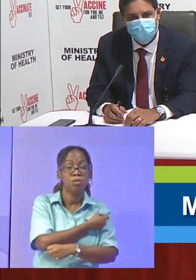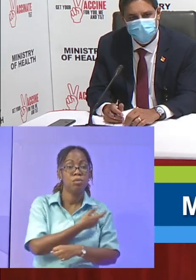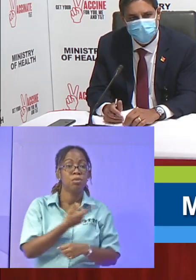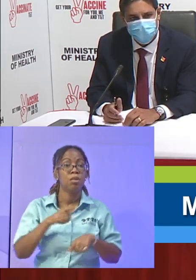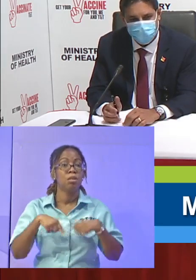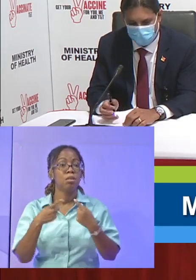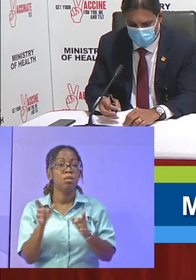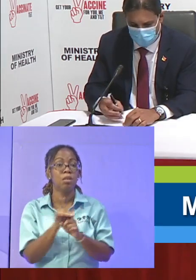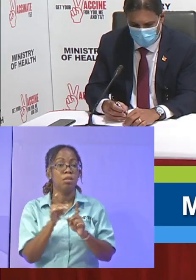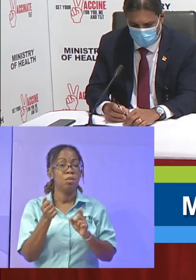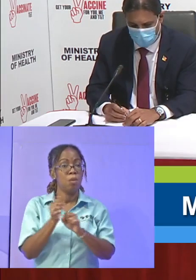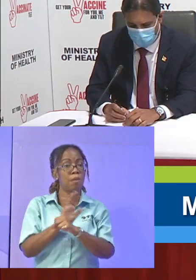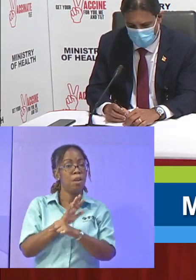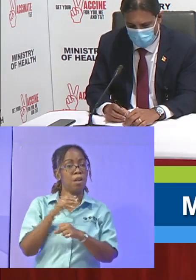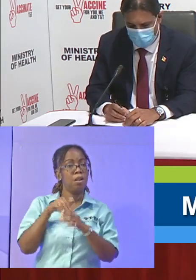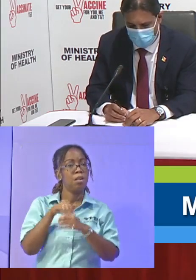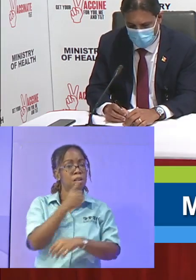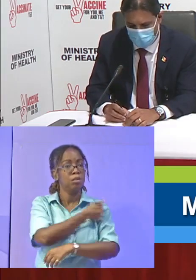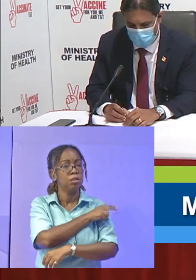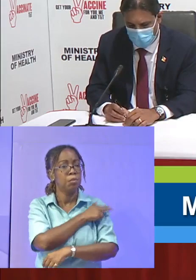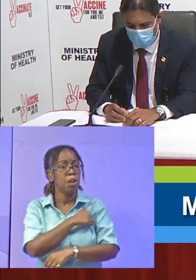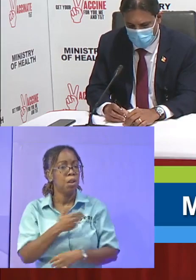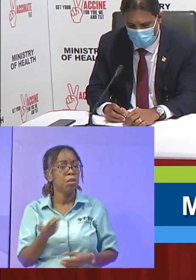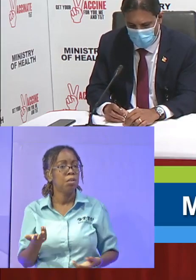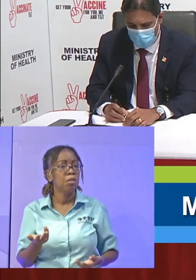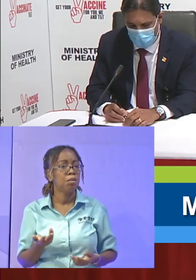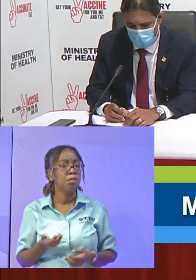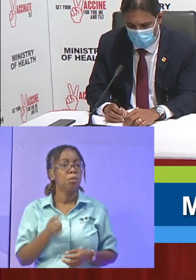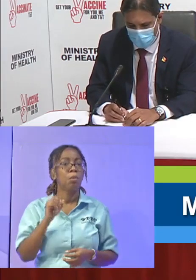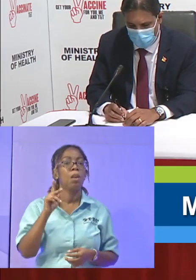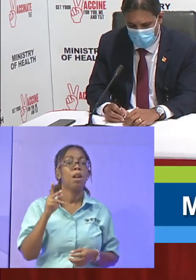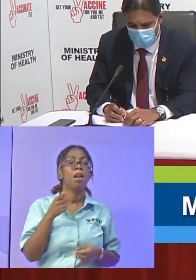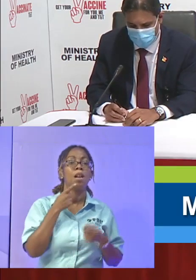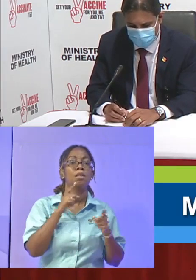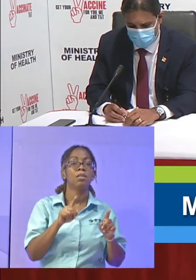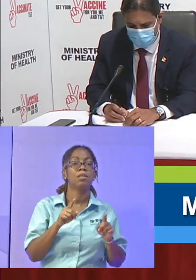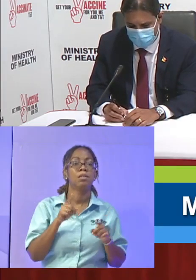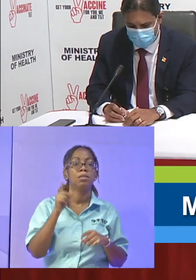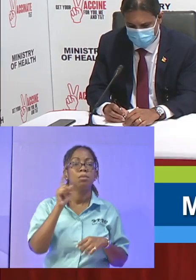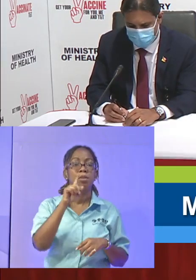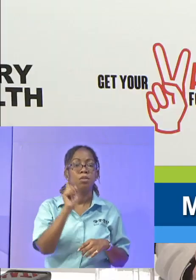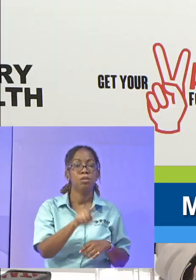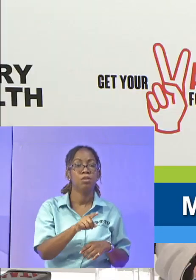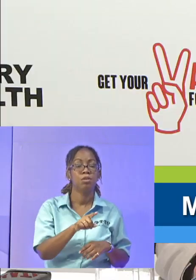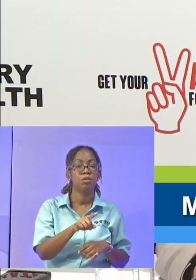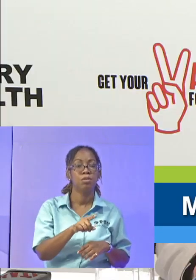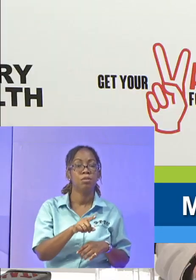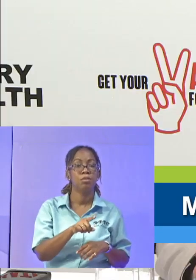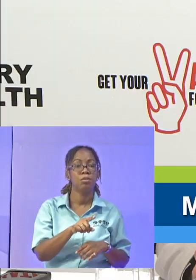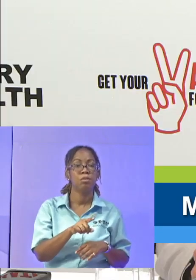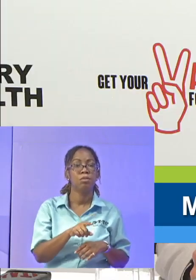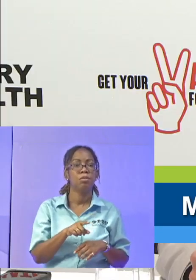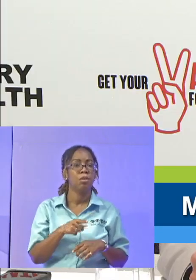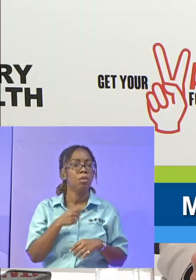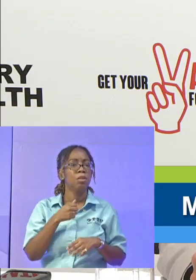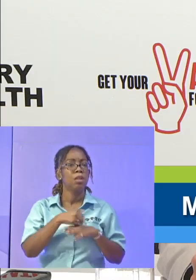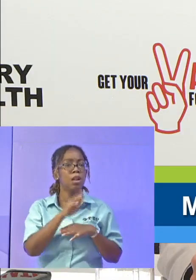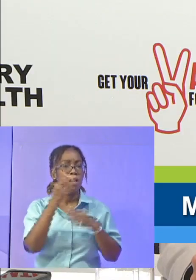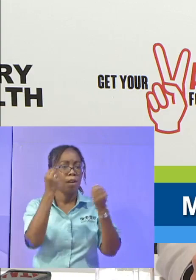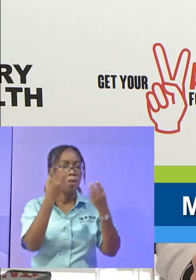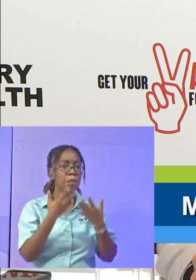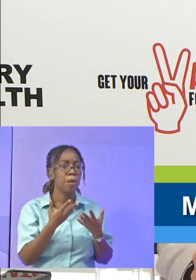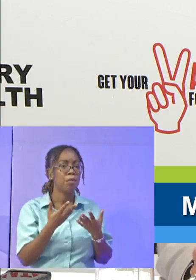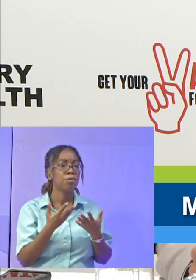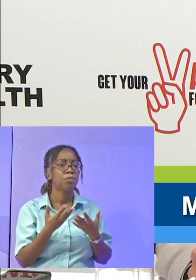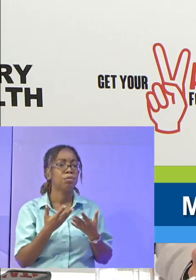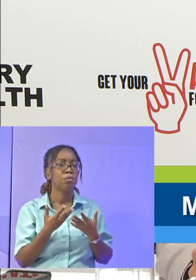you. Okay, so I'll take the first question. So I'm just checking with Al because we had indicated to send the information to the Corpcom,